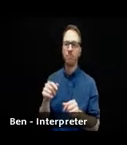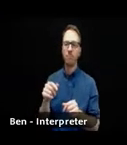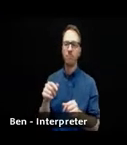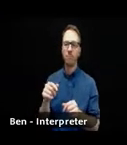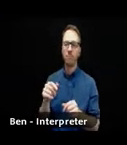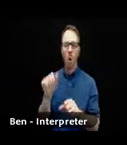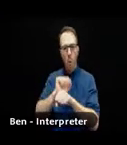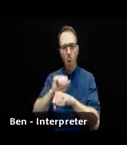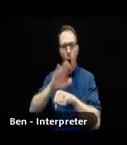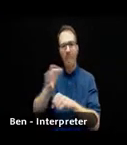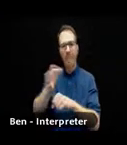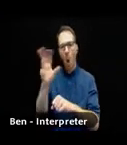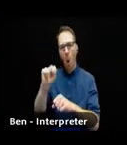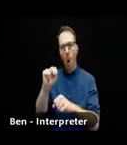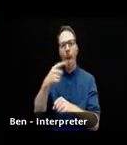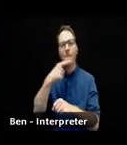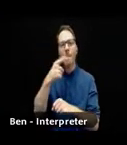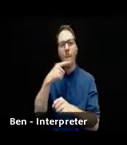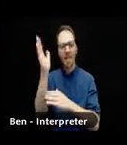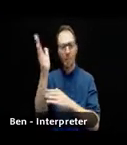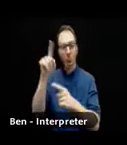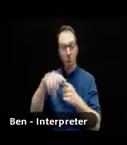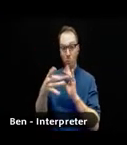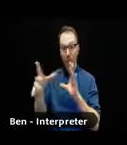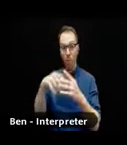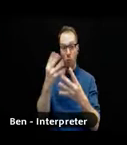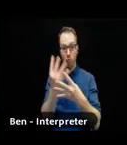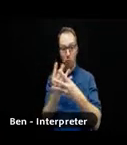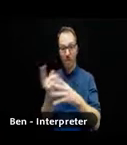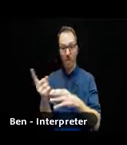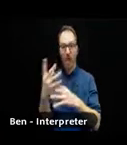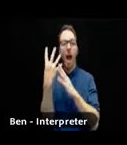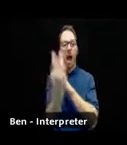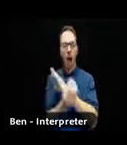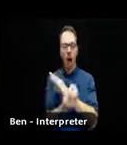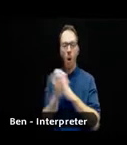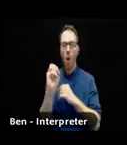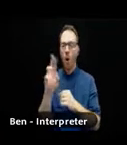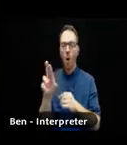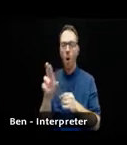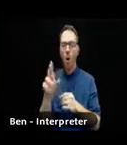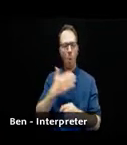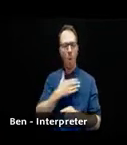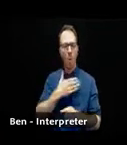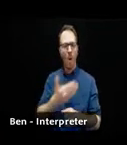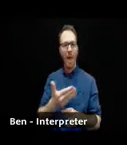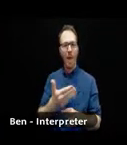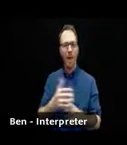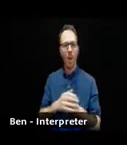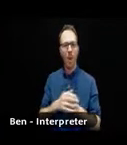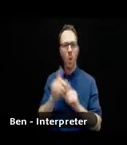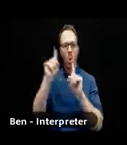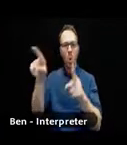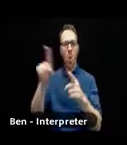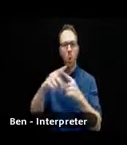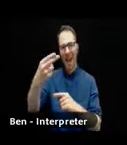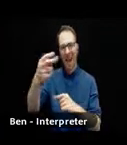working on his own public speaking so that when he's released from prison someday, or even was willing to go to high schools in